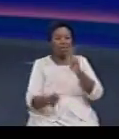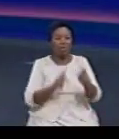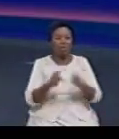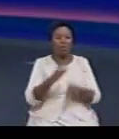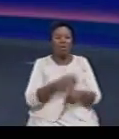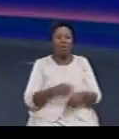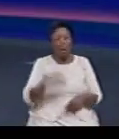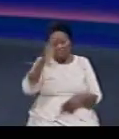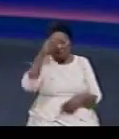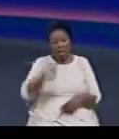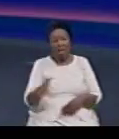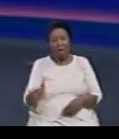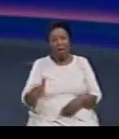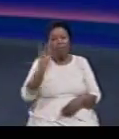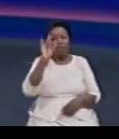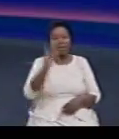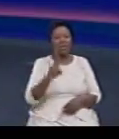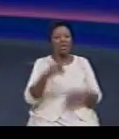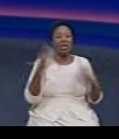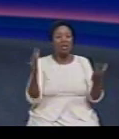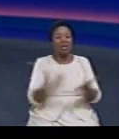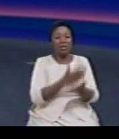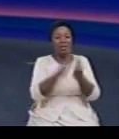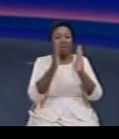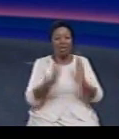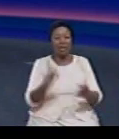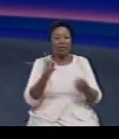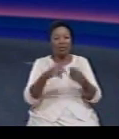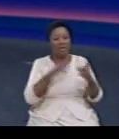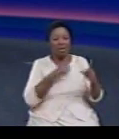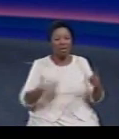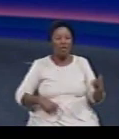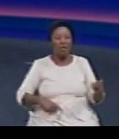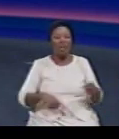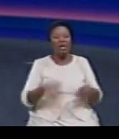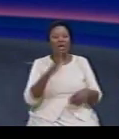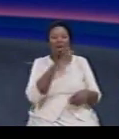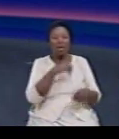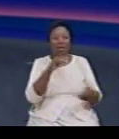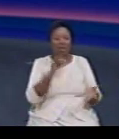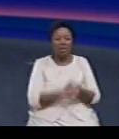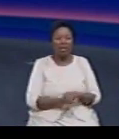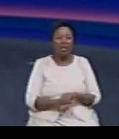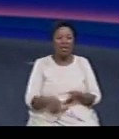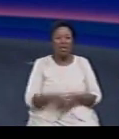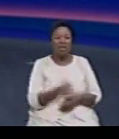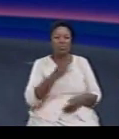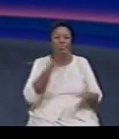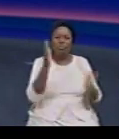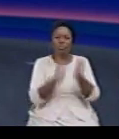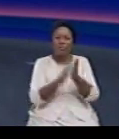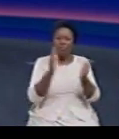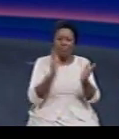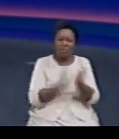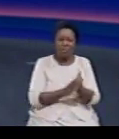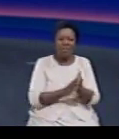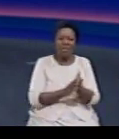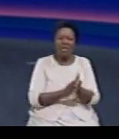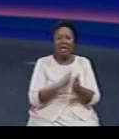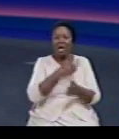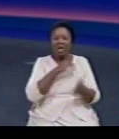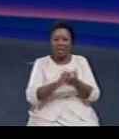that they should praise. Look at that word, underline that word, and make up your mind, that is what I will do from now on.